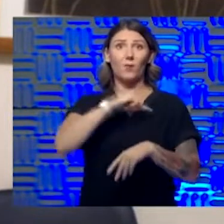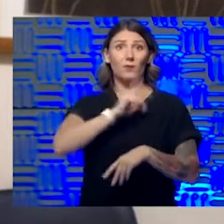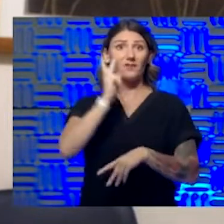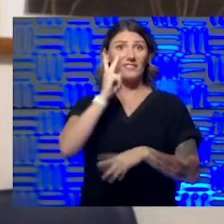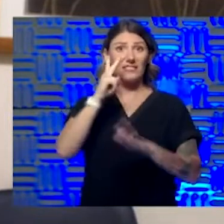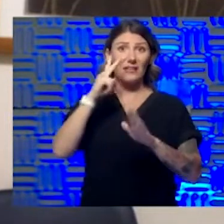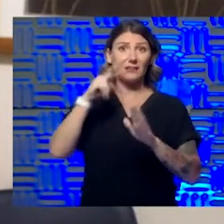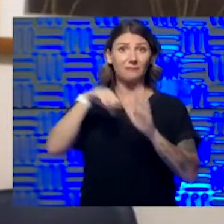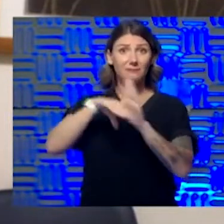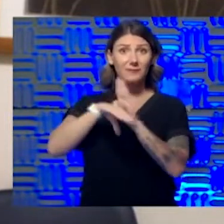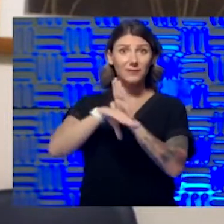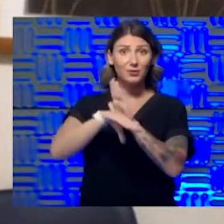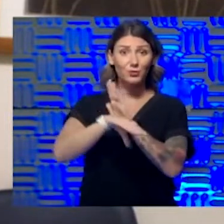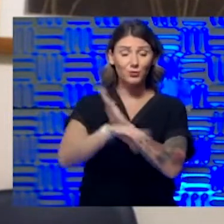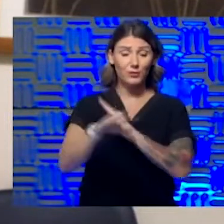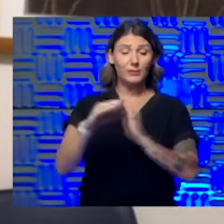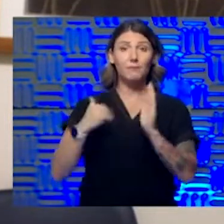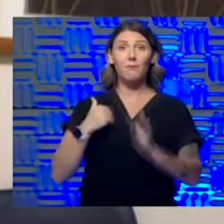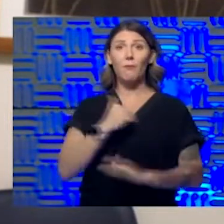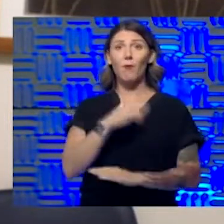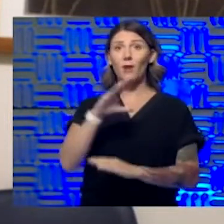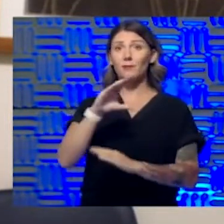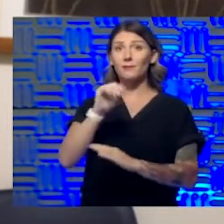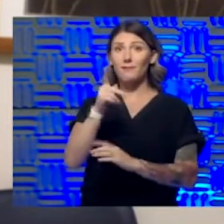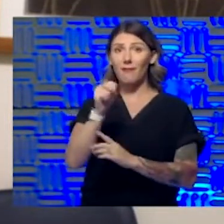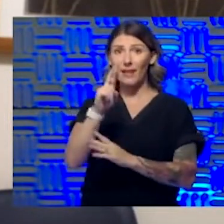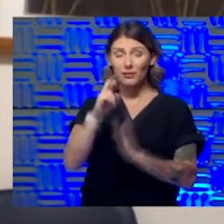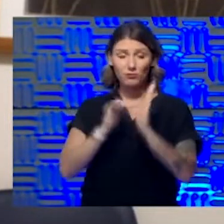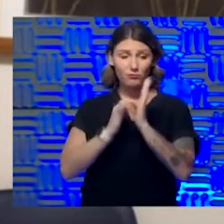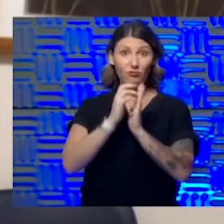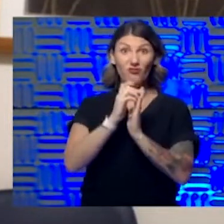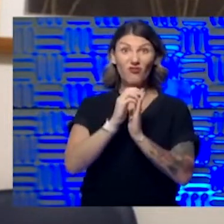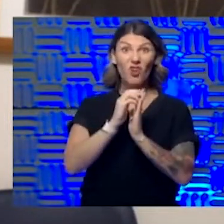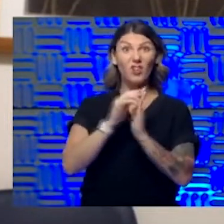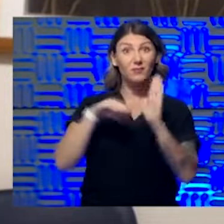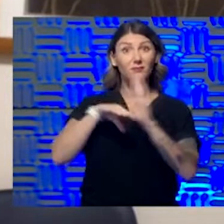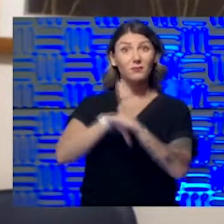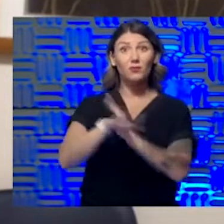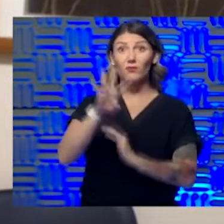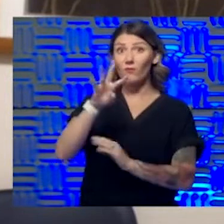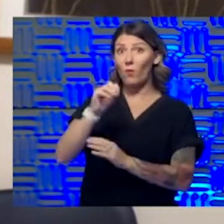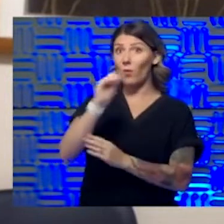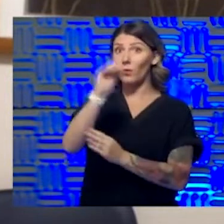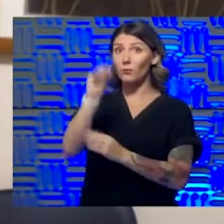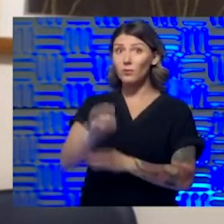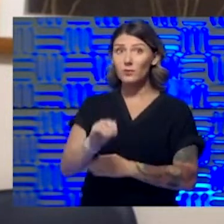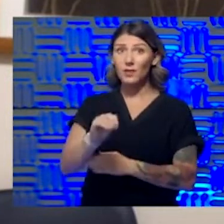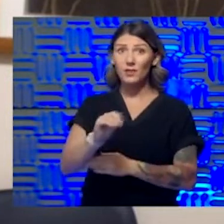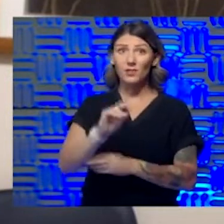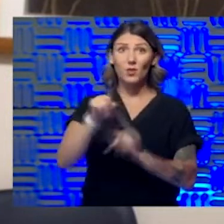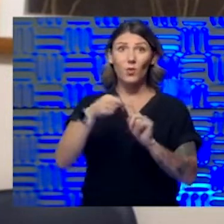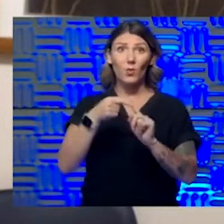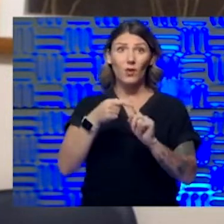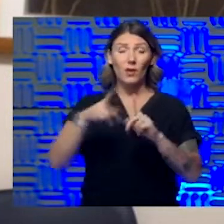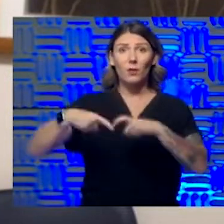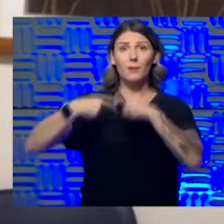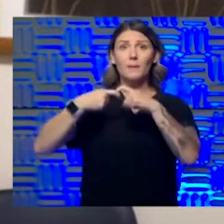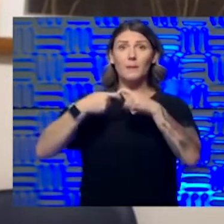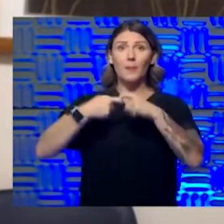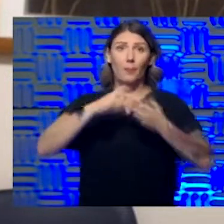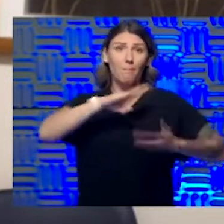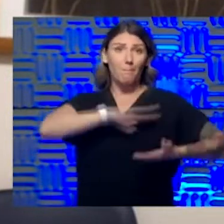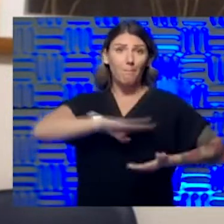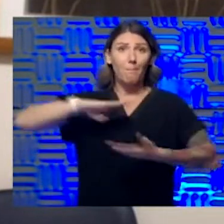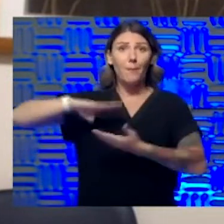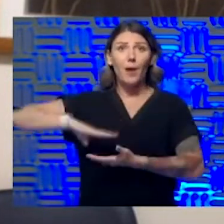breast cancer by 40%. So a lot of the concerns with the halting of screening in the recent weeks has been that we will